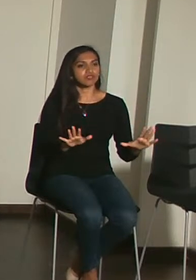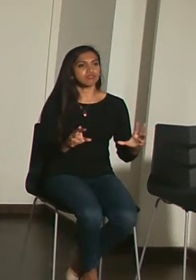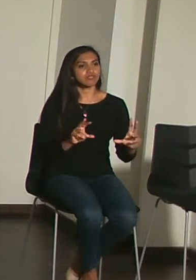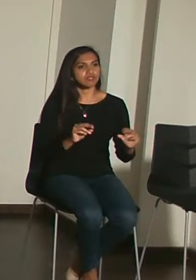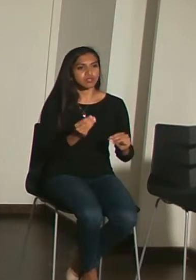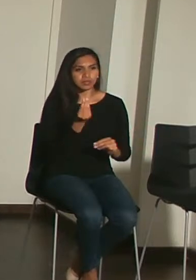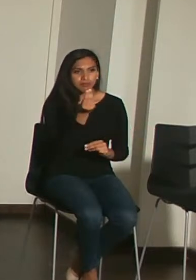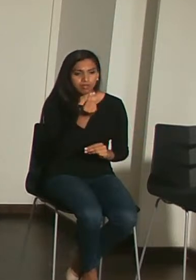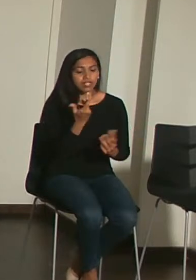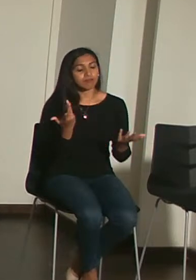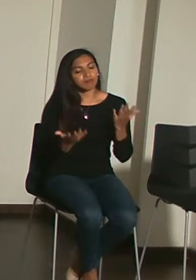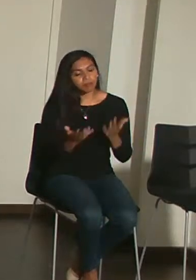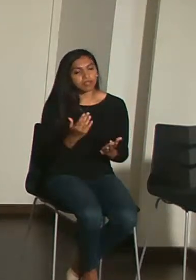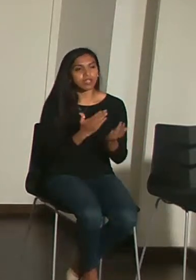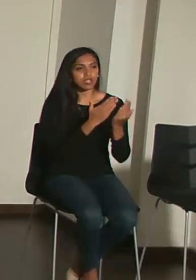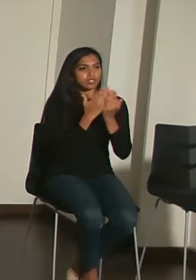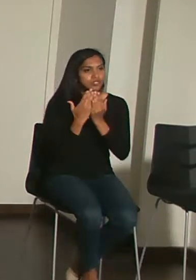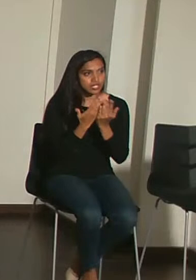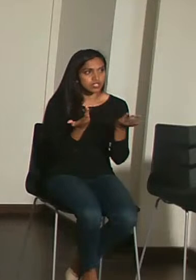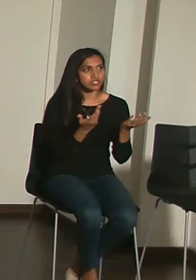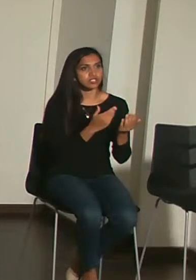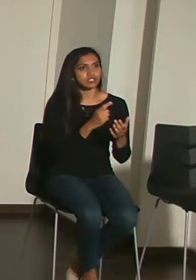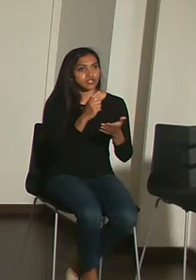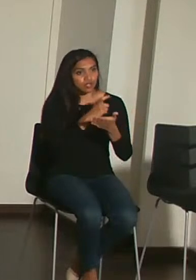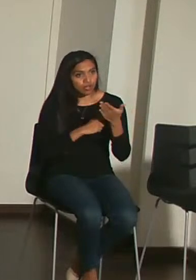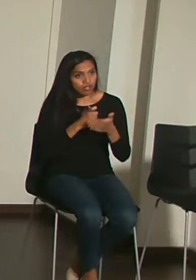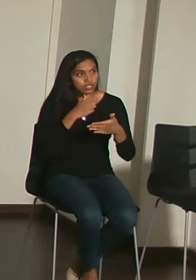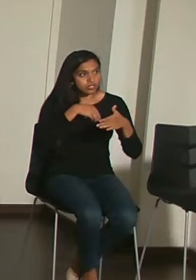in the educational space, would be the beginning, I guess. Yeah.